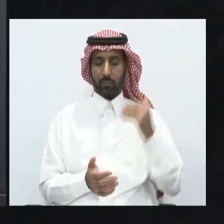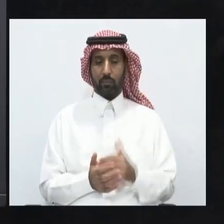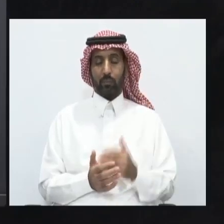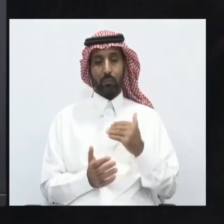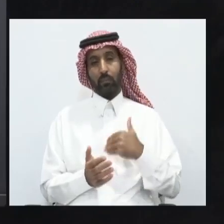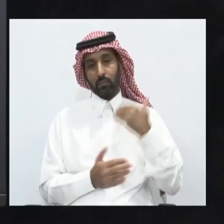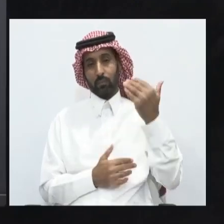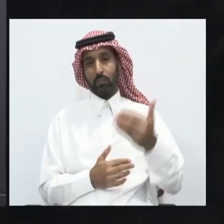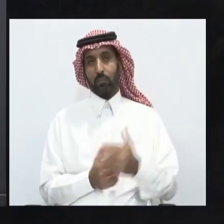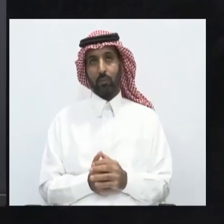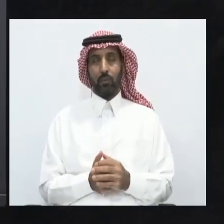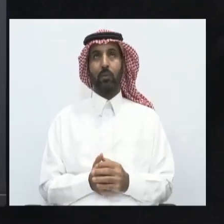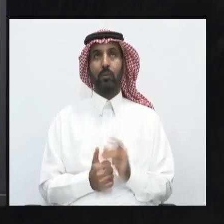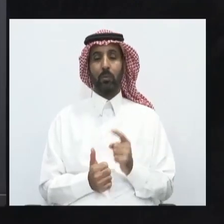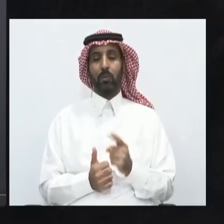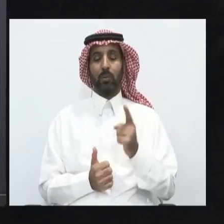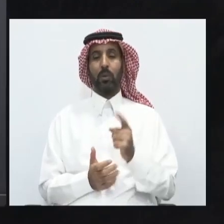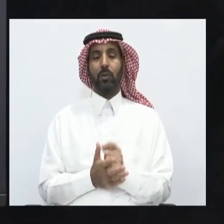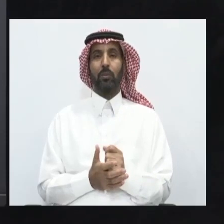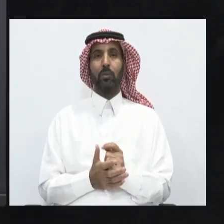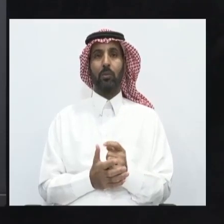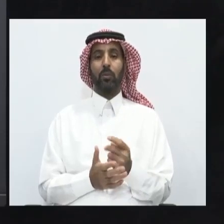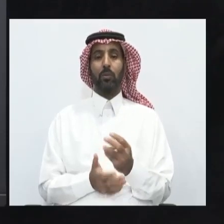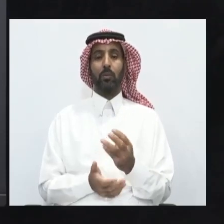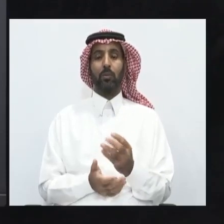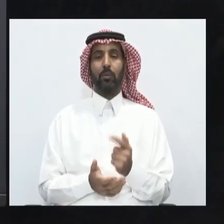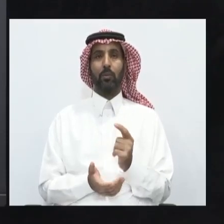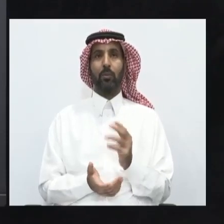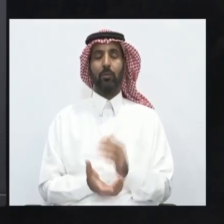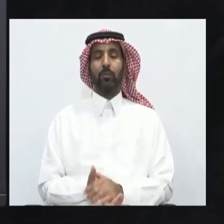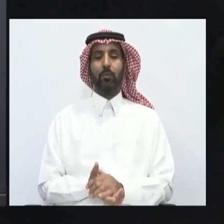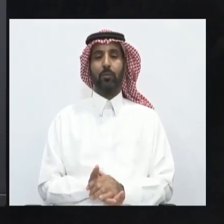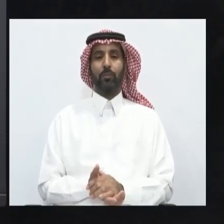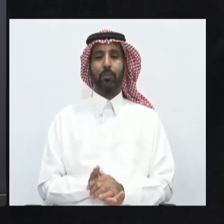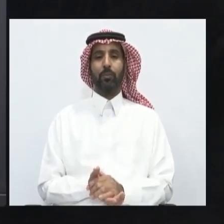inshallah. Subhanak Allahumma bihamdik. Ashhadu an la ilaha illa anta astaghfiruka wa atubu ilayk. Assalamu alaikum.